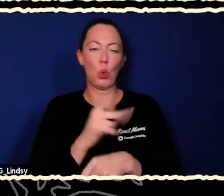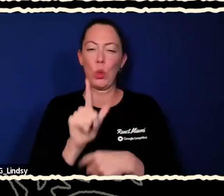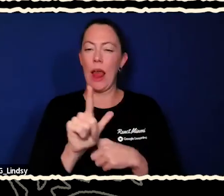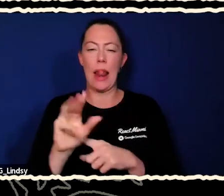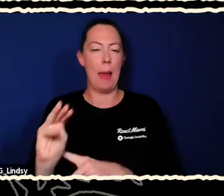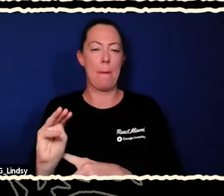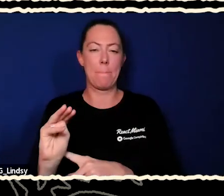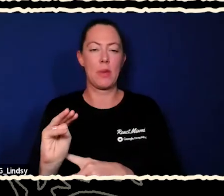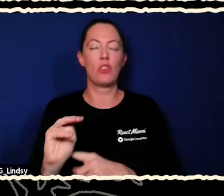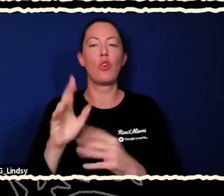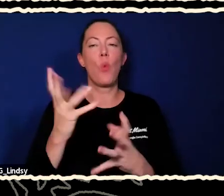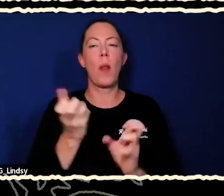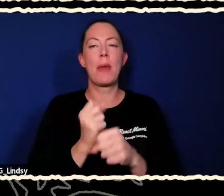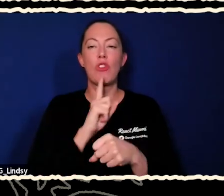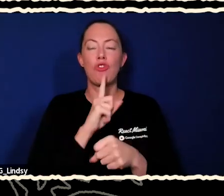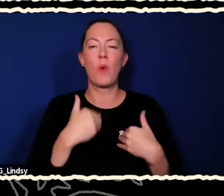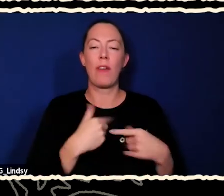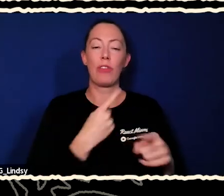for the right job.